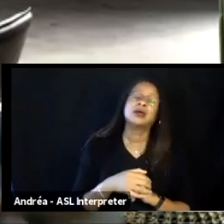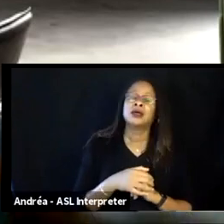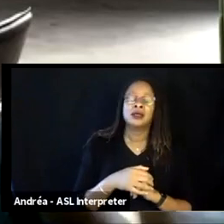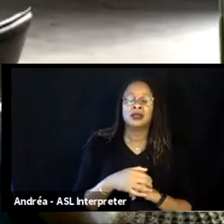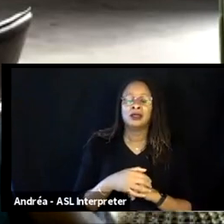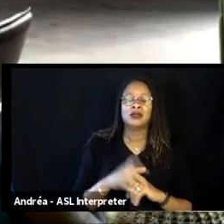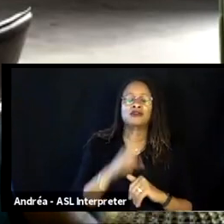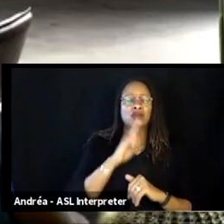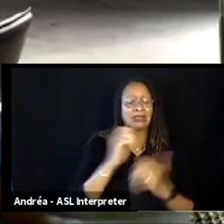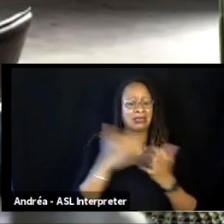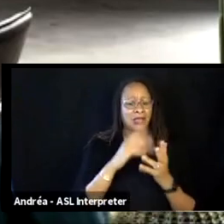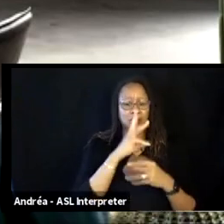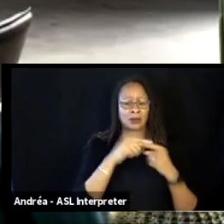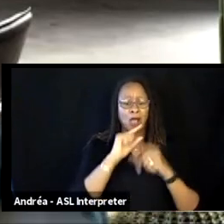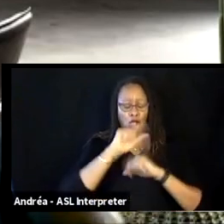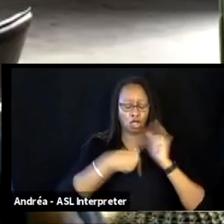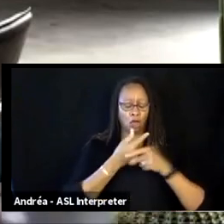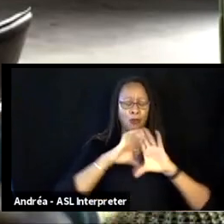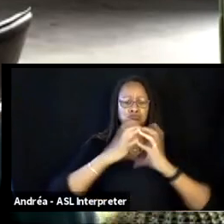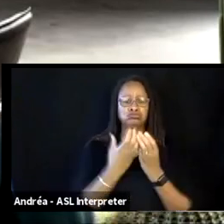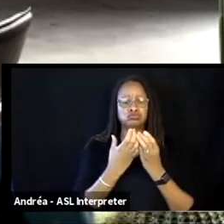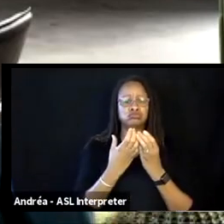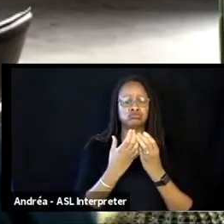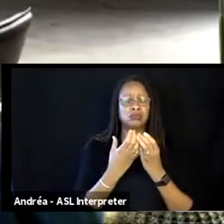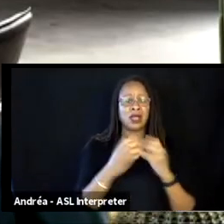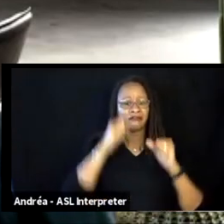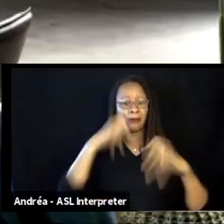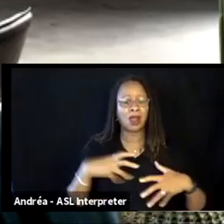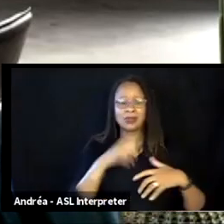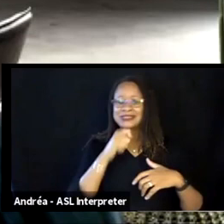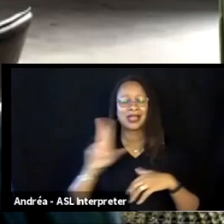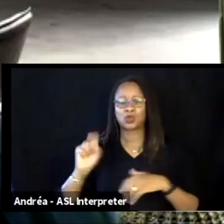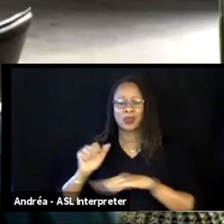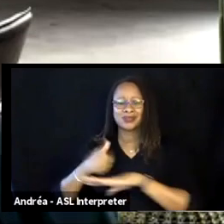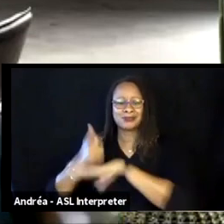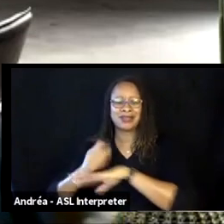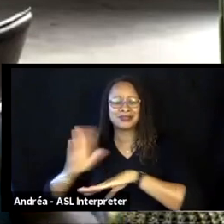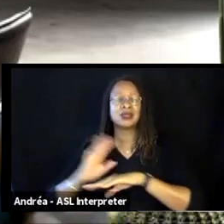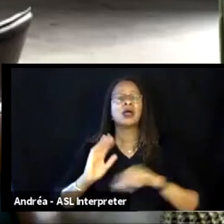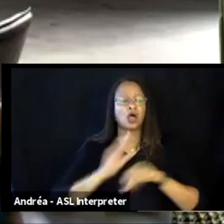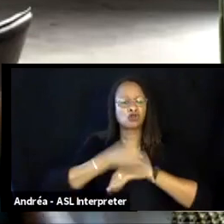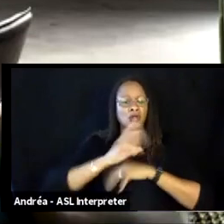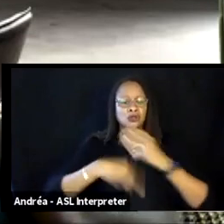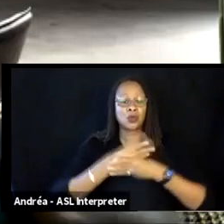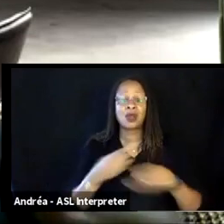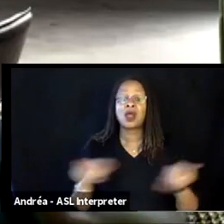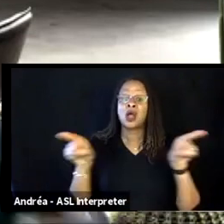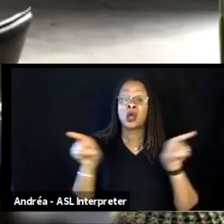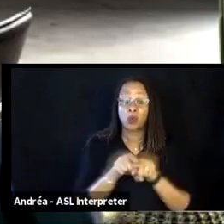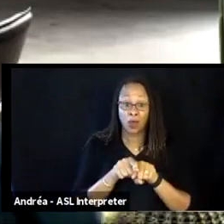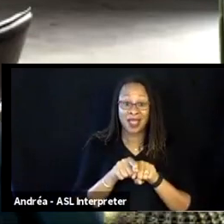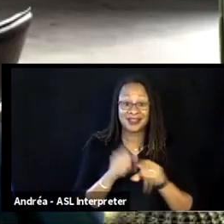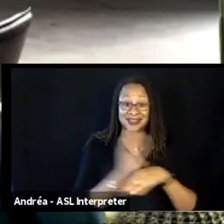this is a global phenomenon, it's not US-based, EMEA, we are trying as an industry